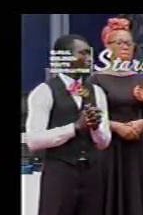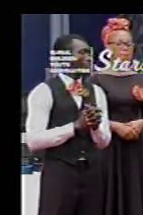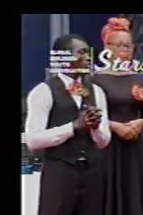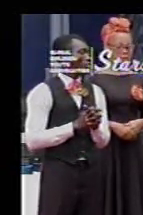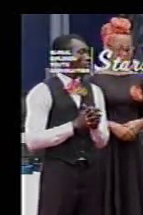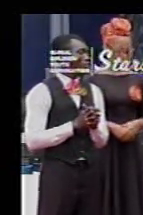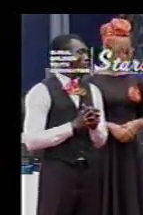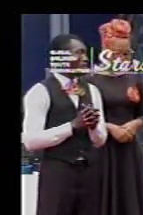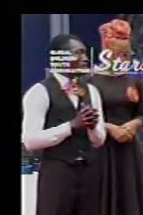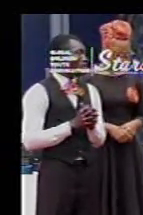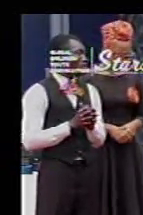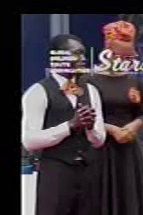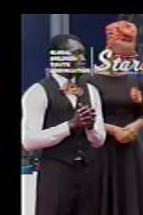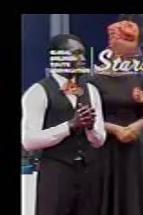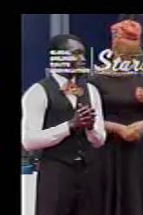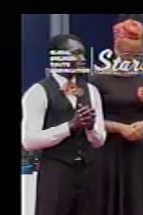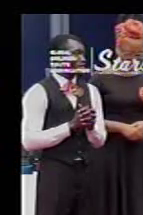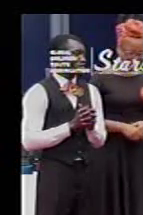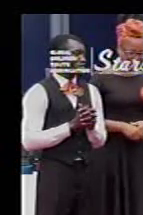Amen.